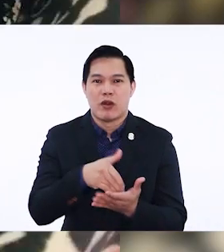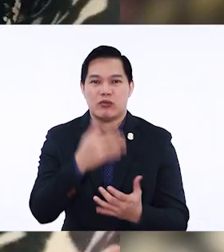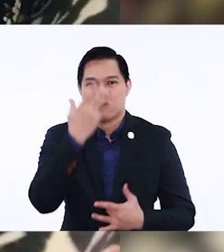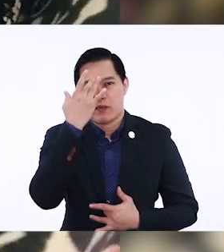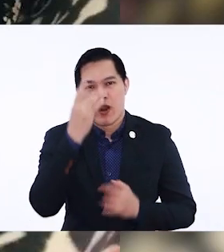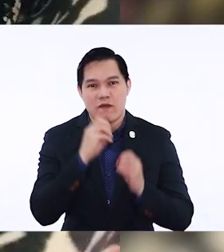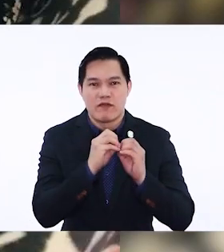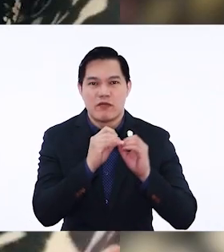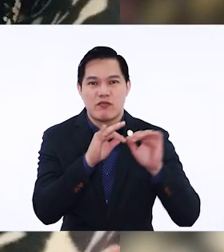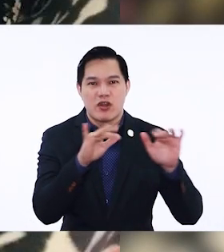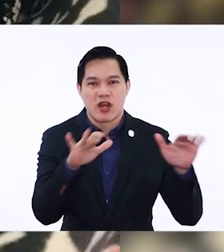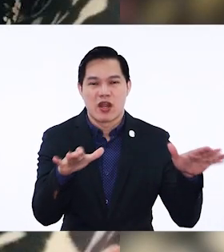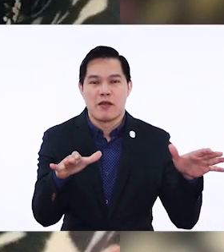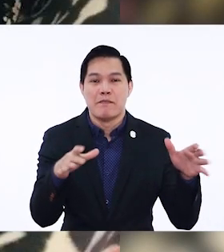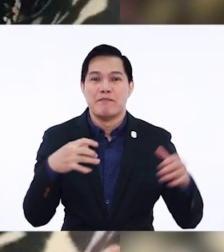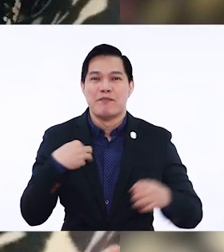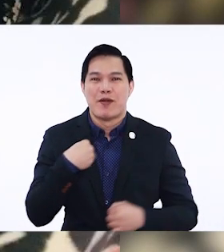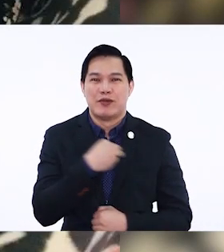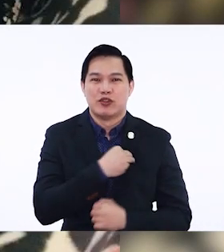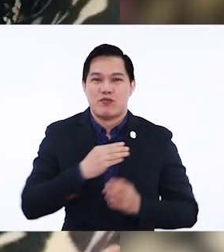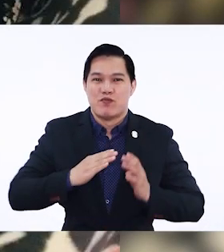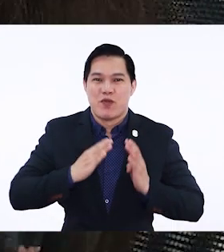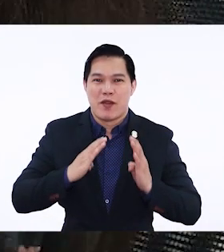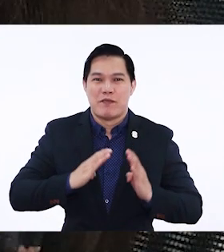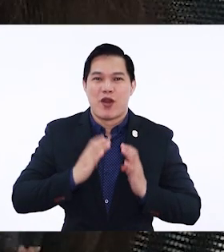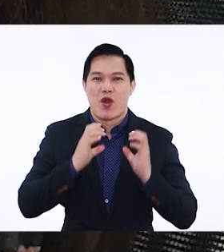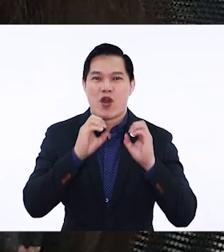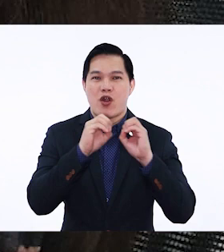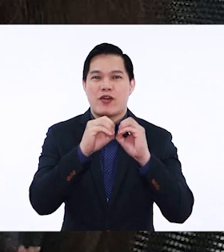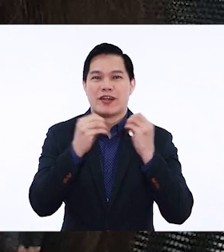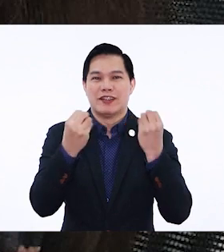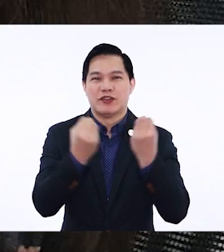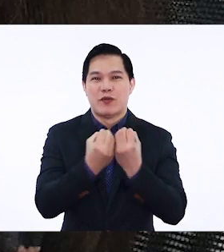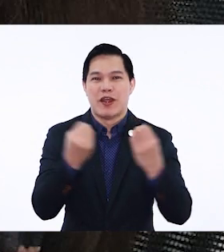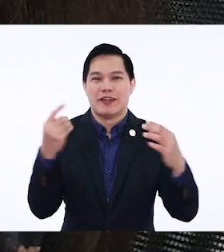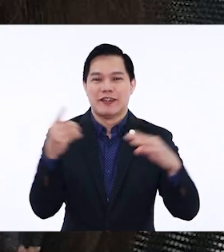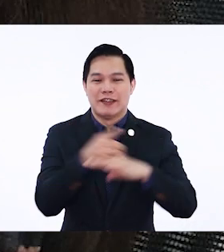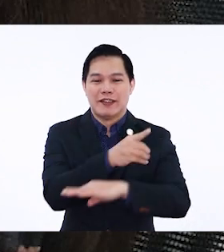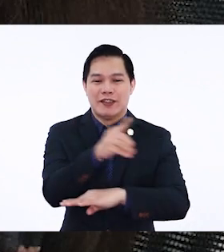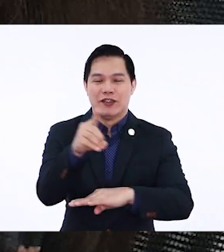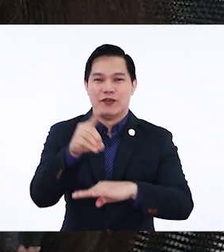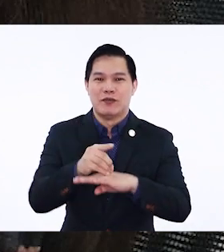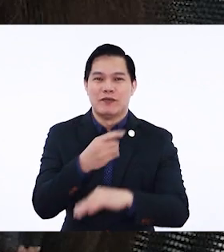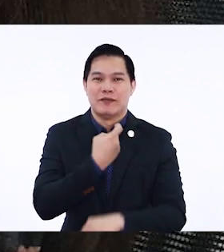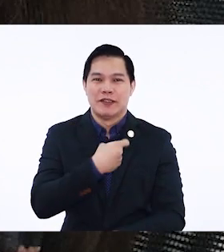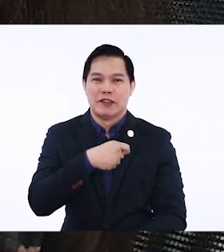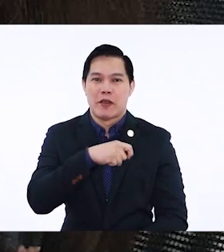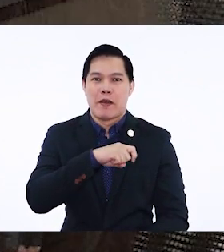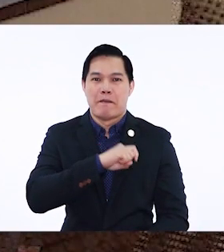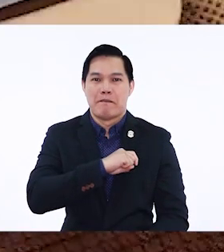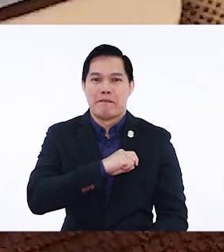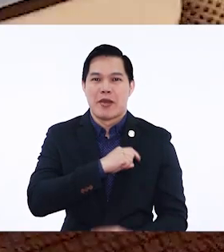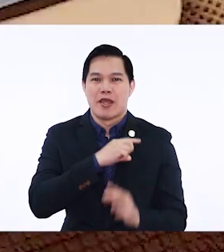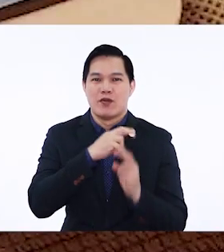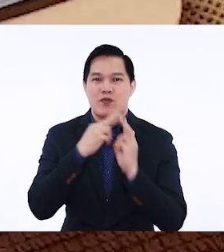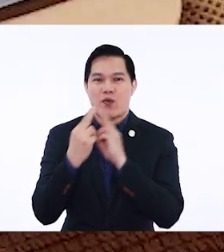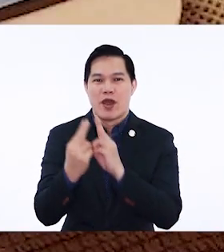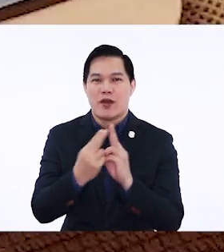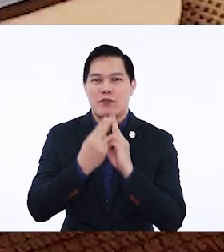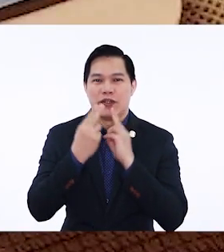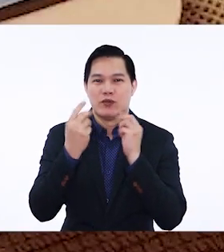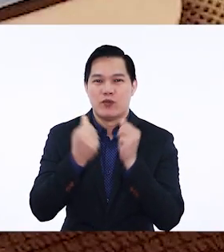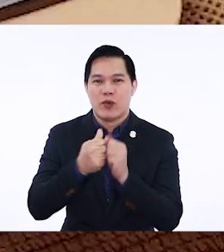the ongoing pandemic of COVID-19, the members of the Binhi organization in the ecclesiastical district of